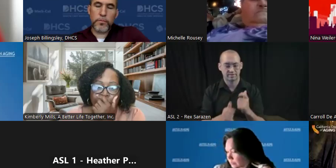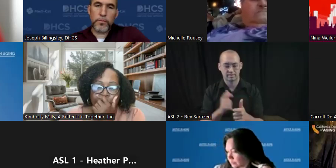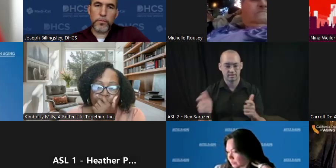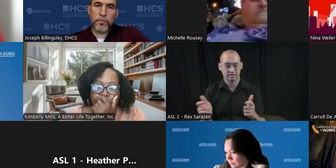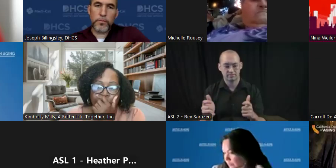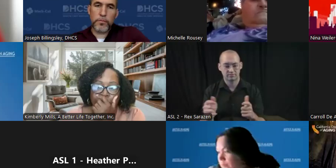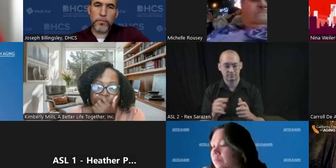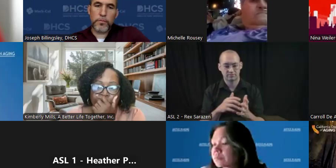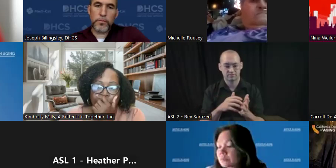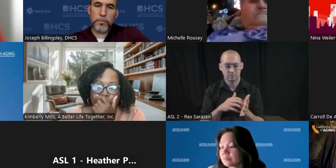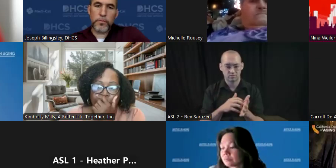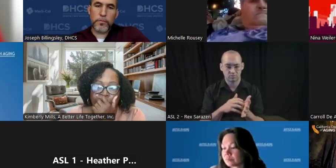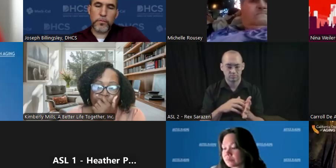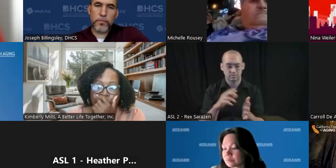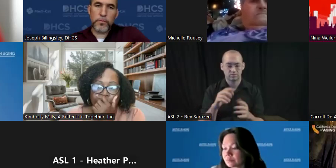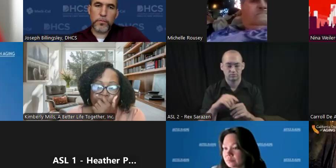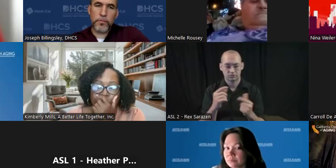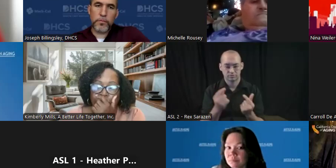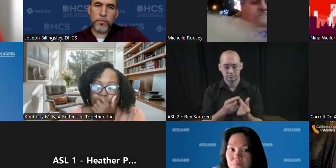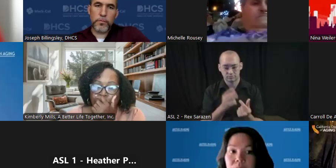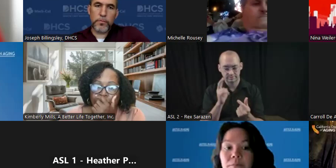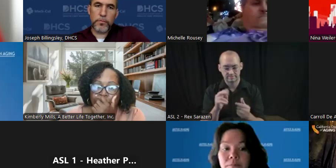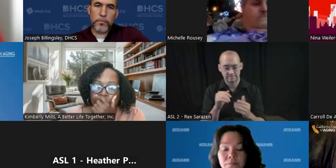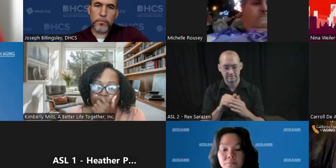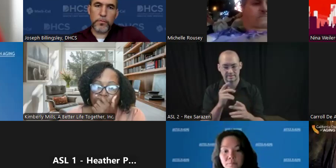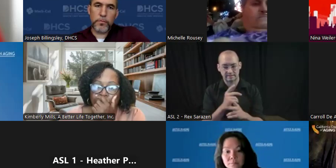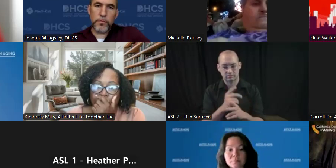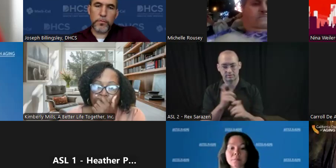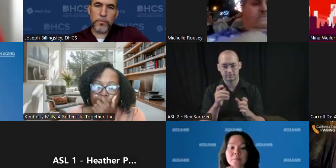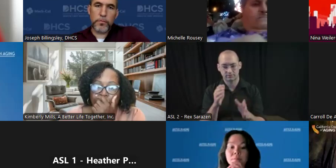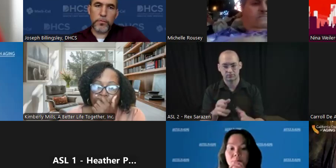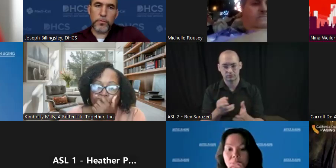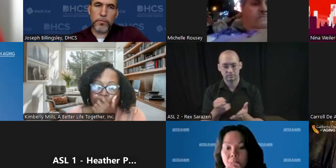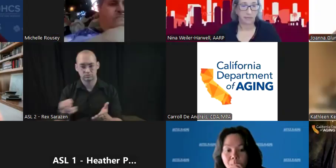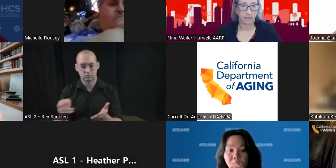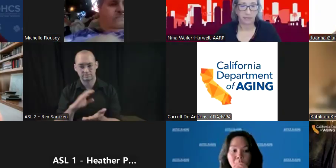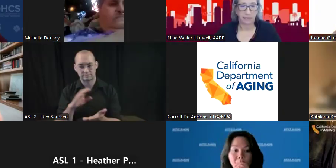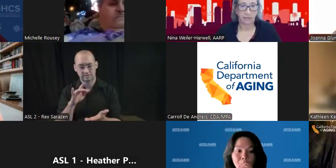fragile populations that we see in the caregiver resource centers. So